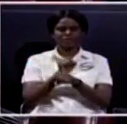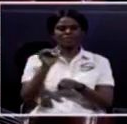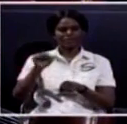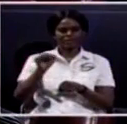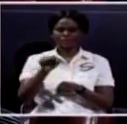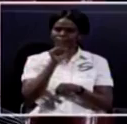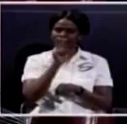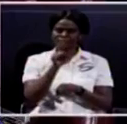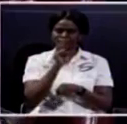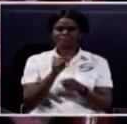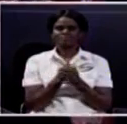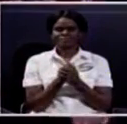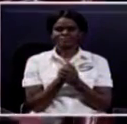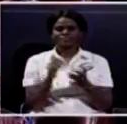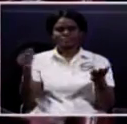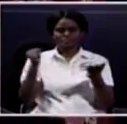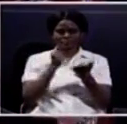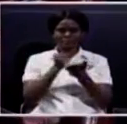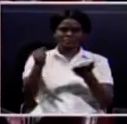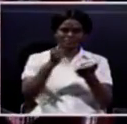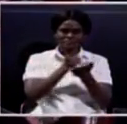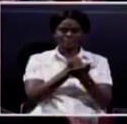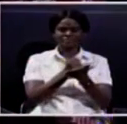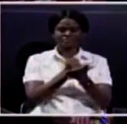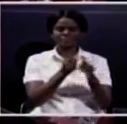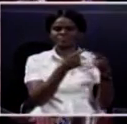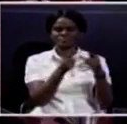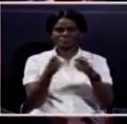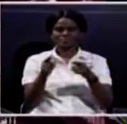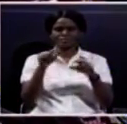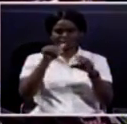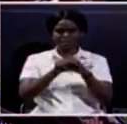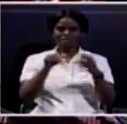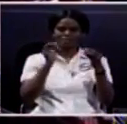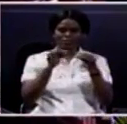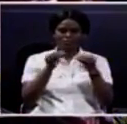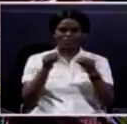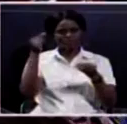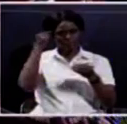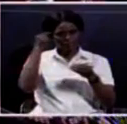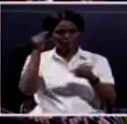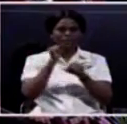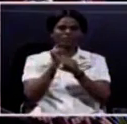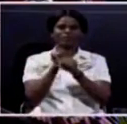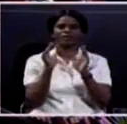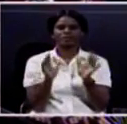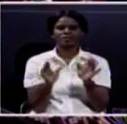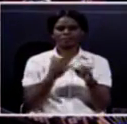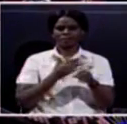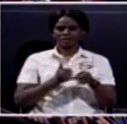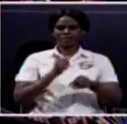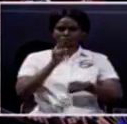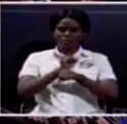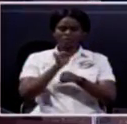years, they appointed some senior civil servants to manage the districts, and I was one of those. But it was